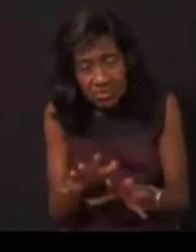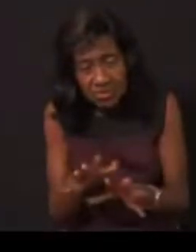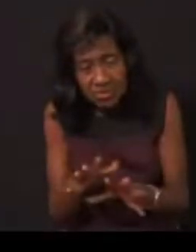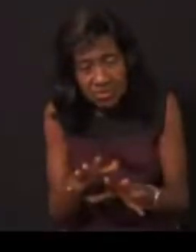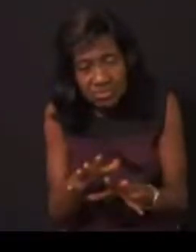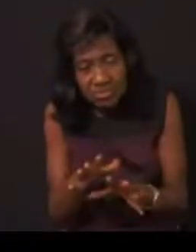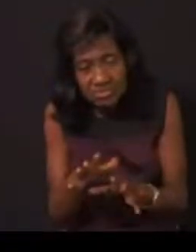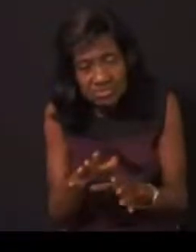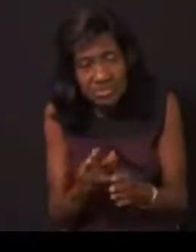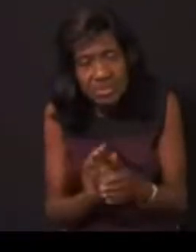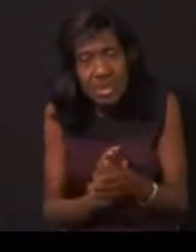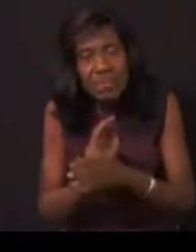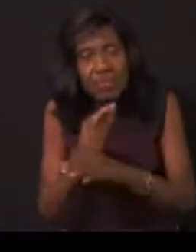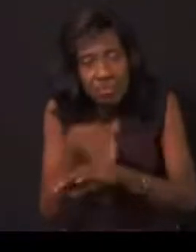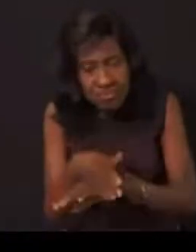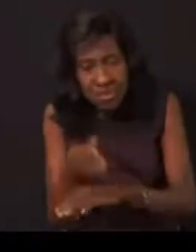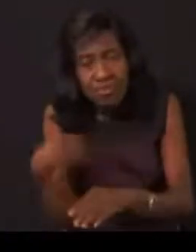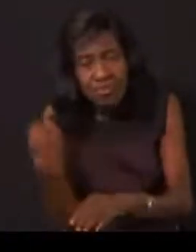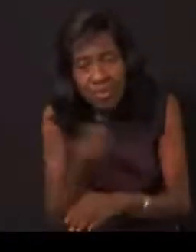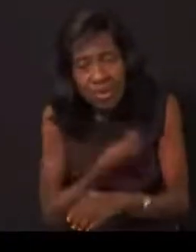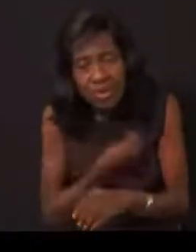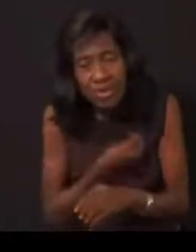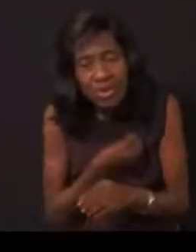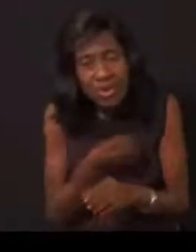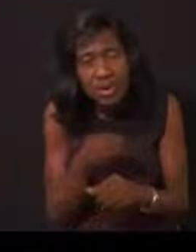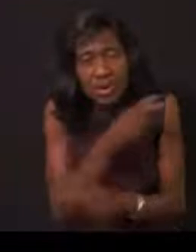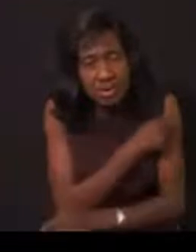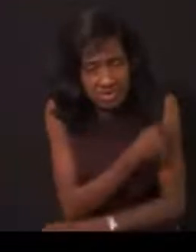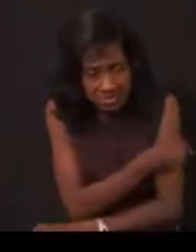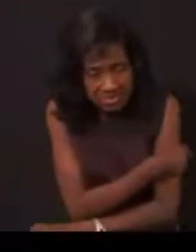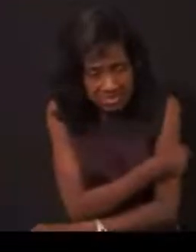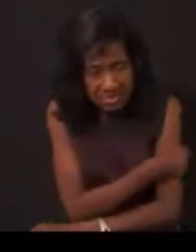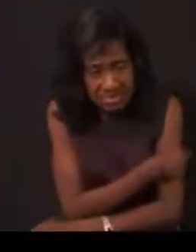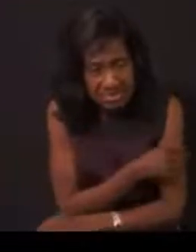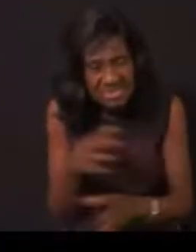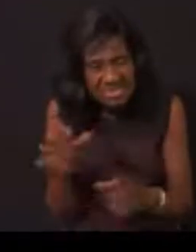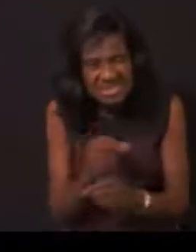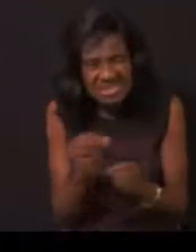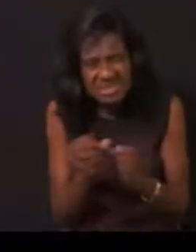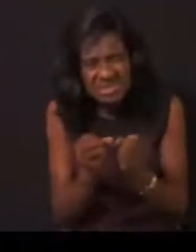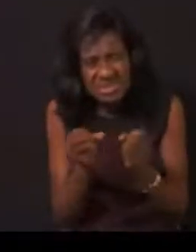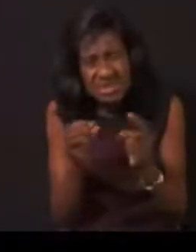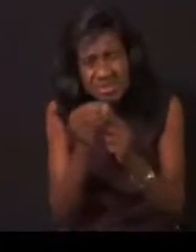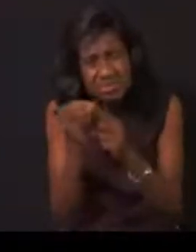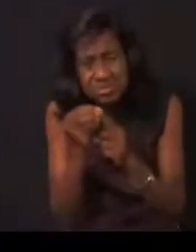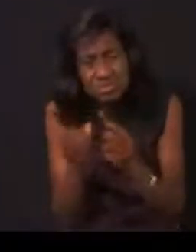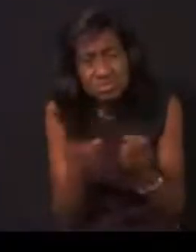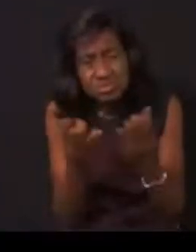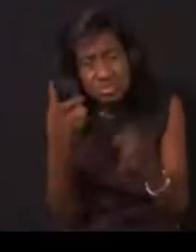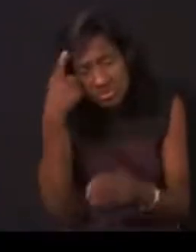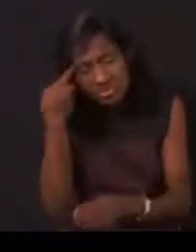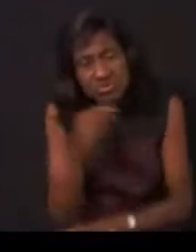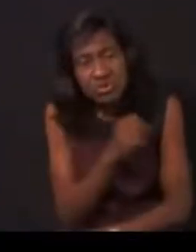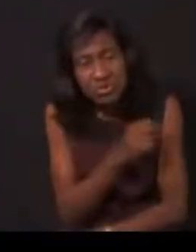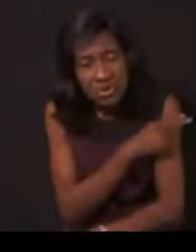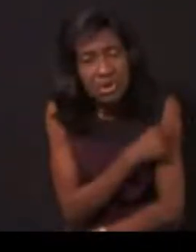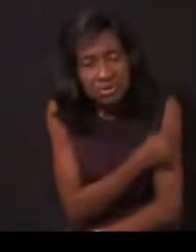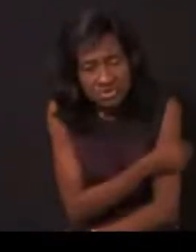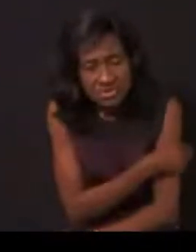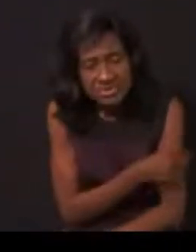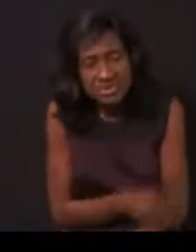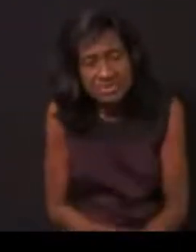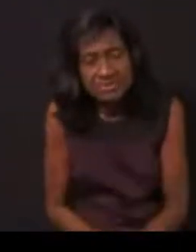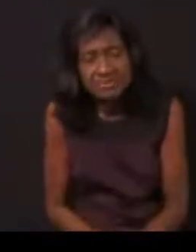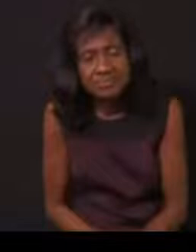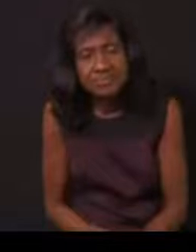our hospital systems, if you see what I mean. Thank you very much, Dr. Lee. And now go to the Minister. And that was my